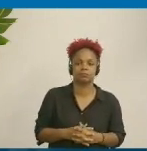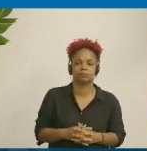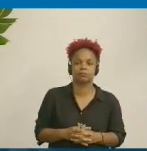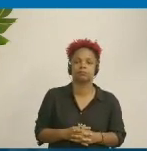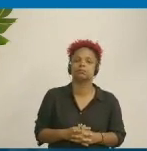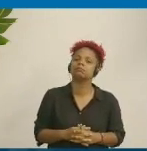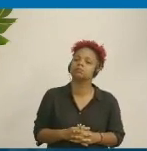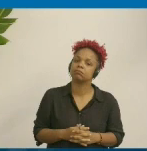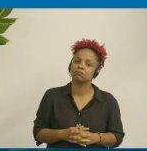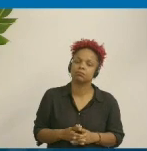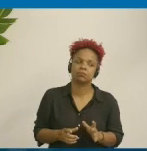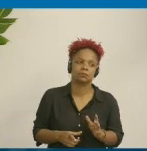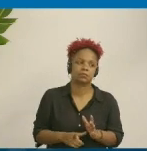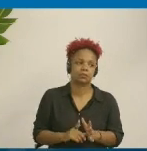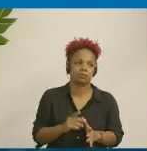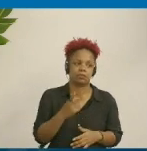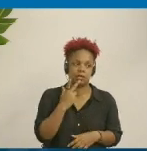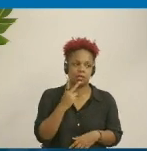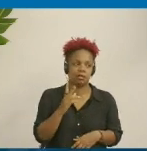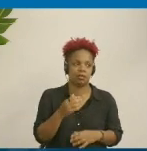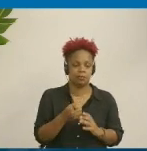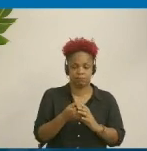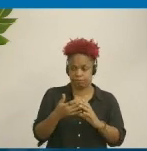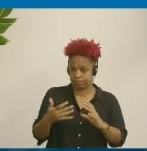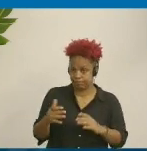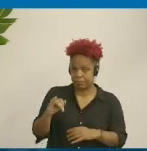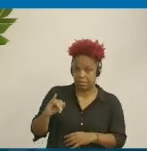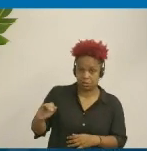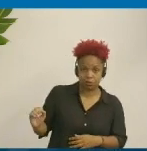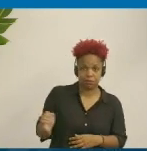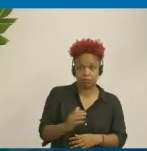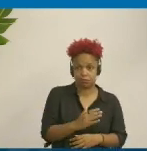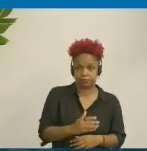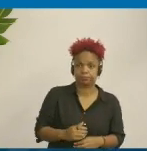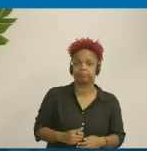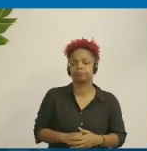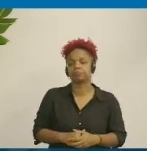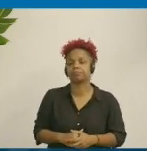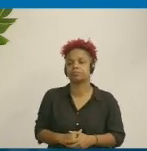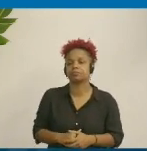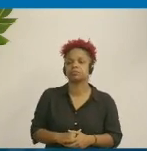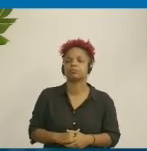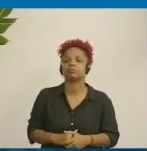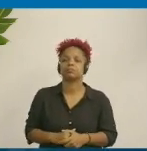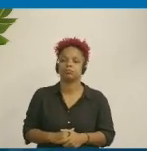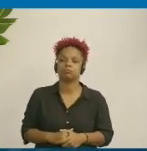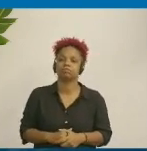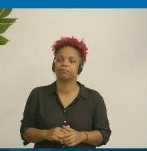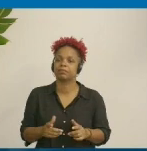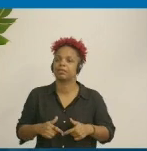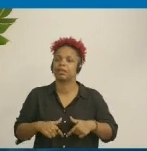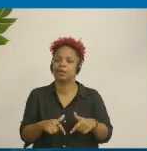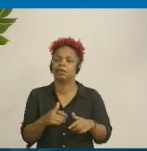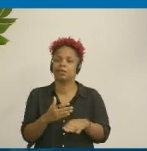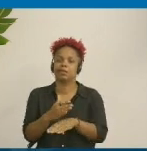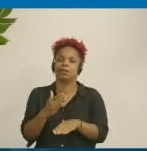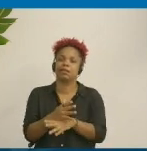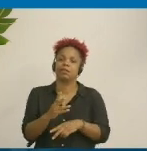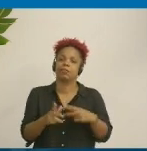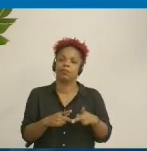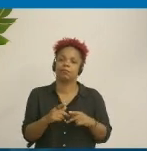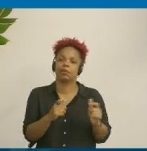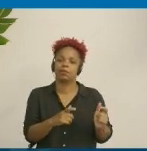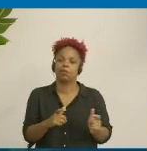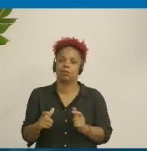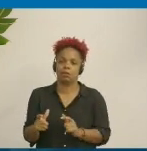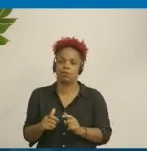this innovative aspect is accessible for the local population through terminals like